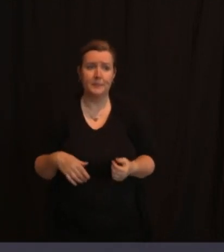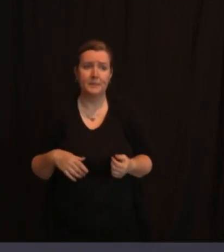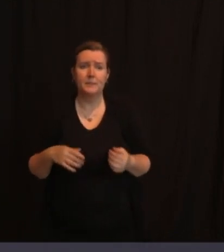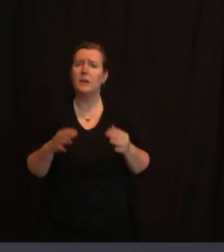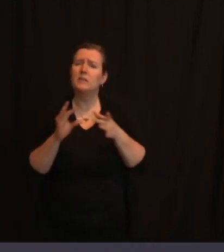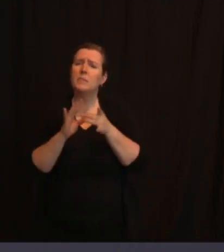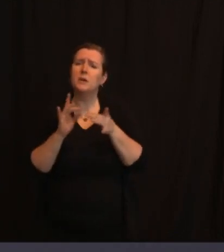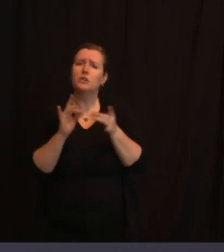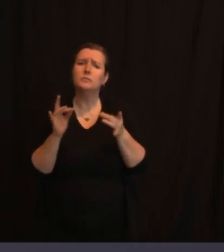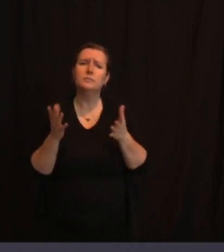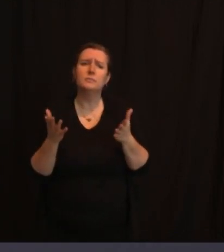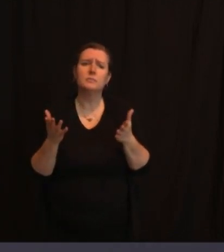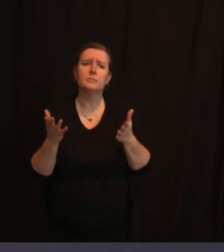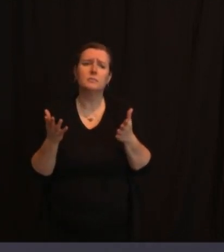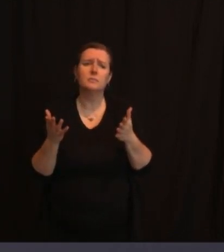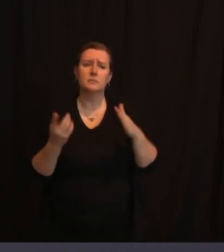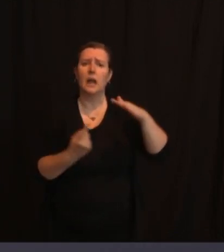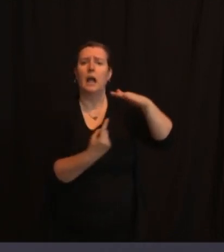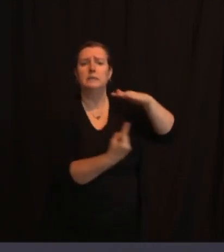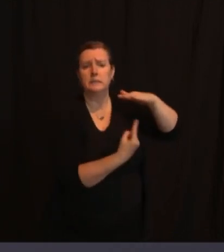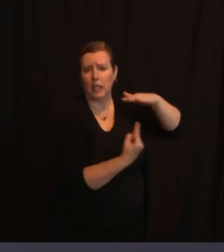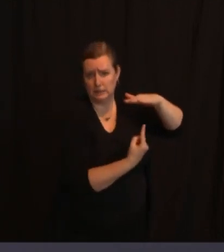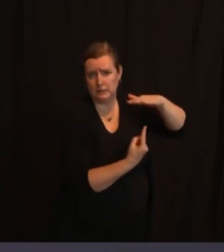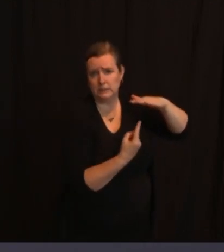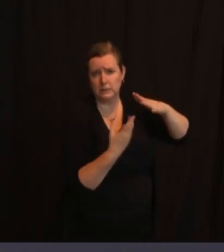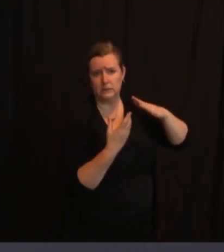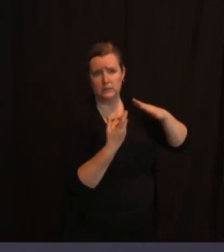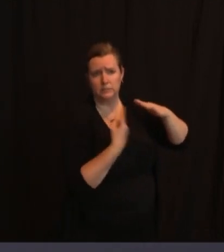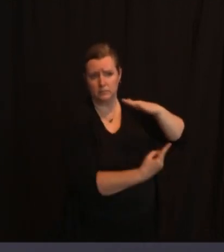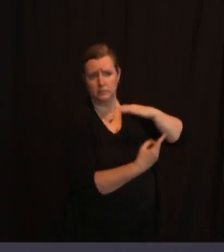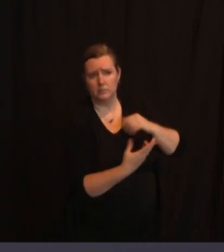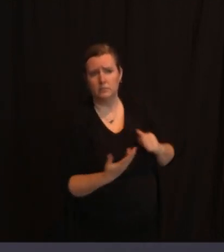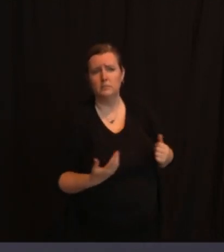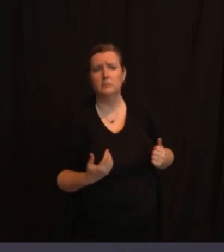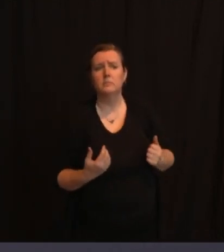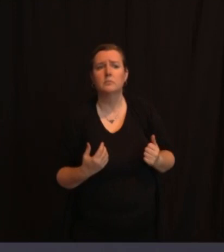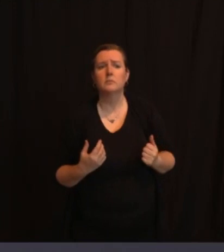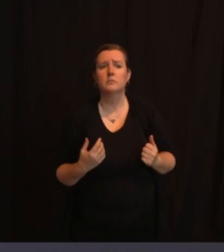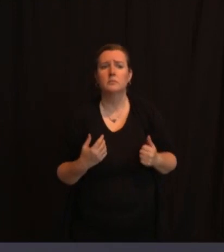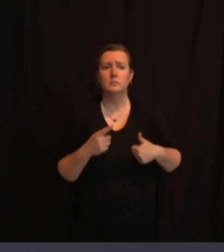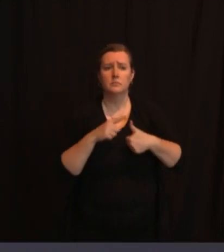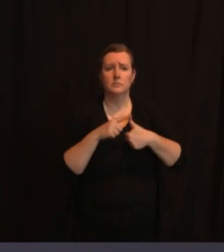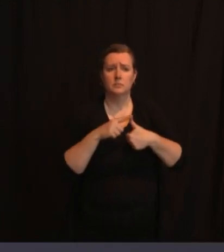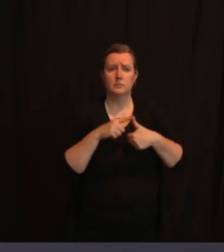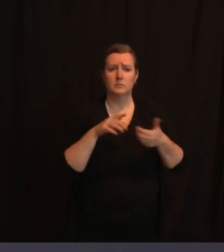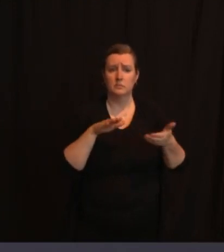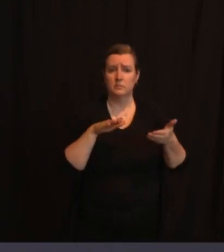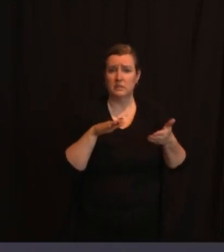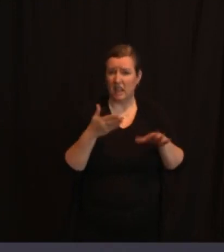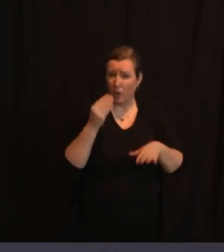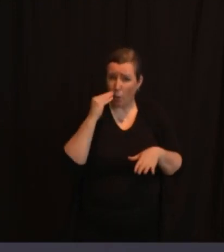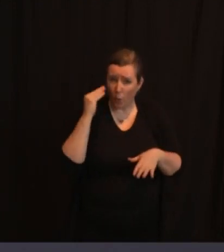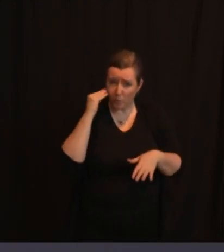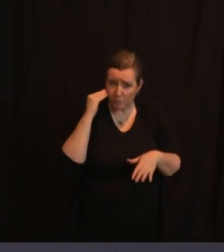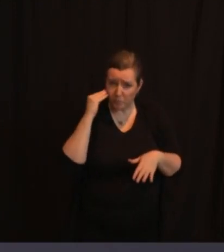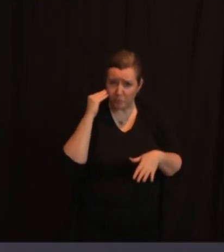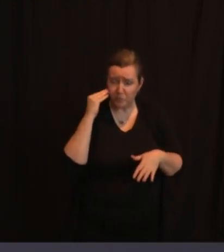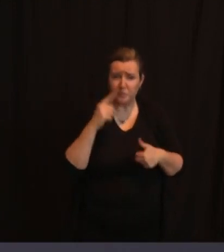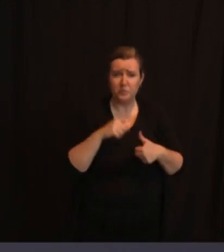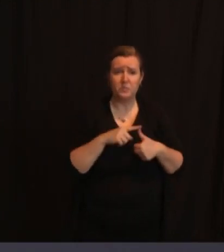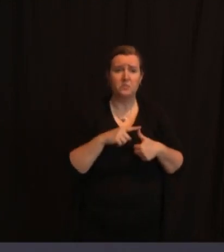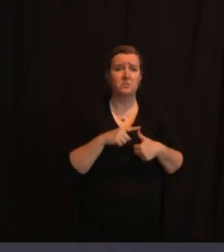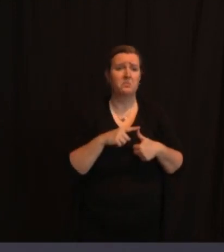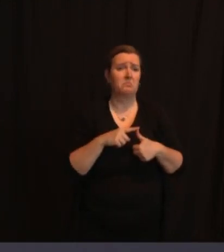component towards reopening? So I'll defer on deaths at home. I think we've answered both of Daniel's questions.